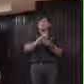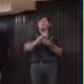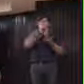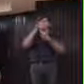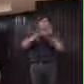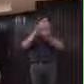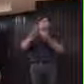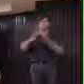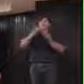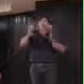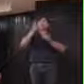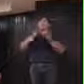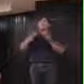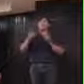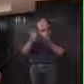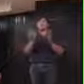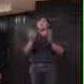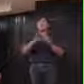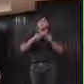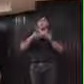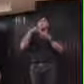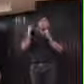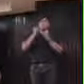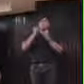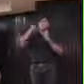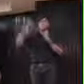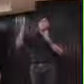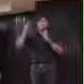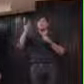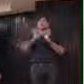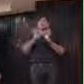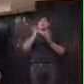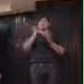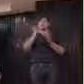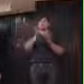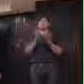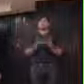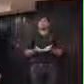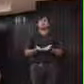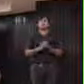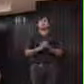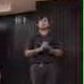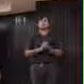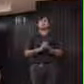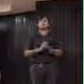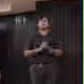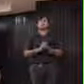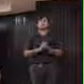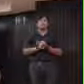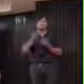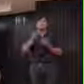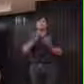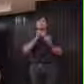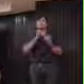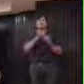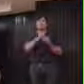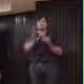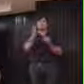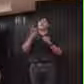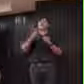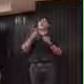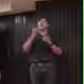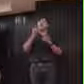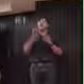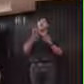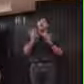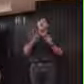condemnation amongst large numbers of Kashmiris. And it's as simple as that point, that this was a solemn promise that as